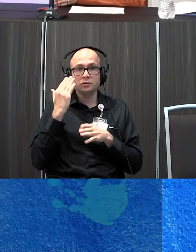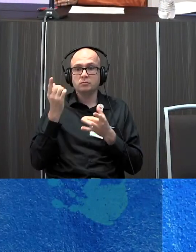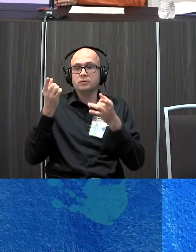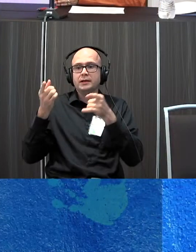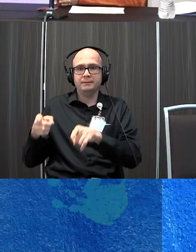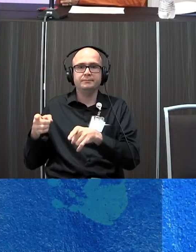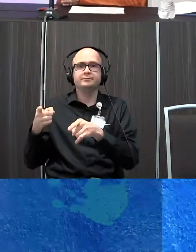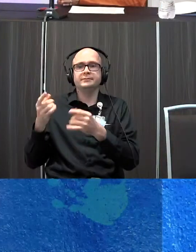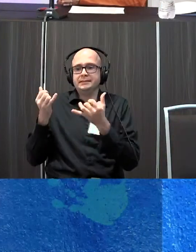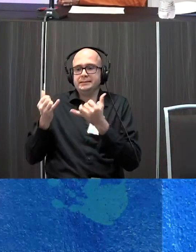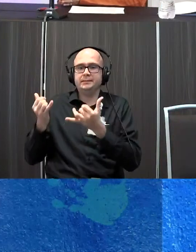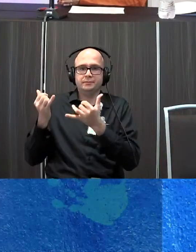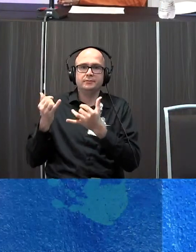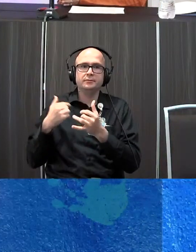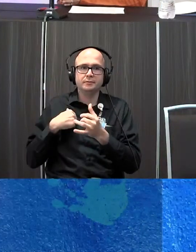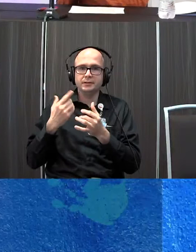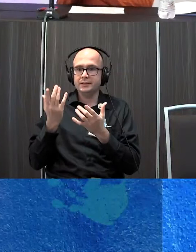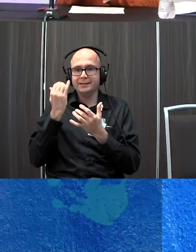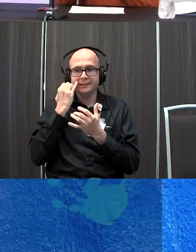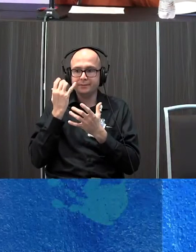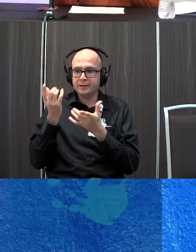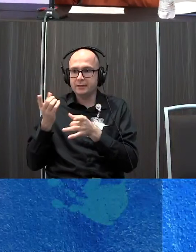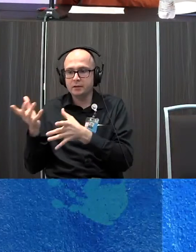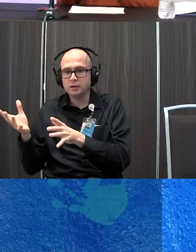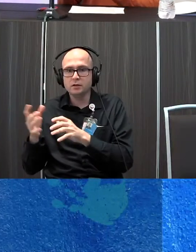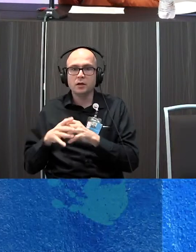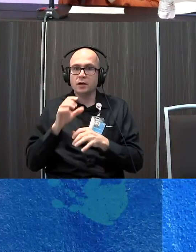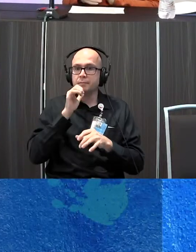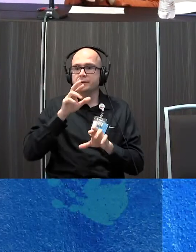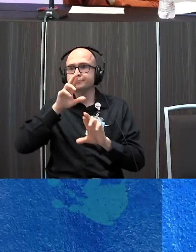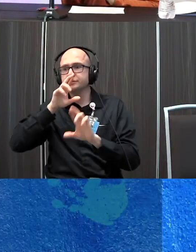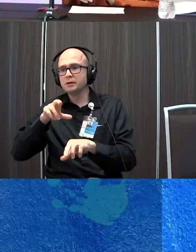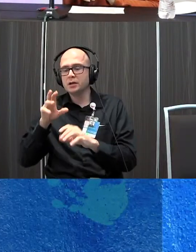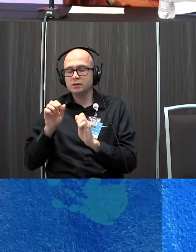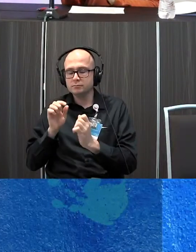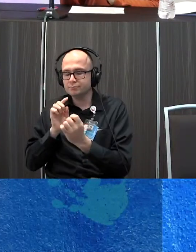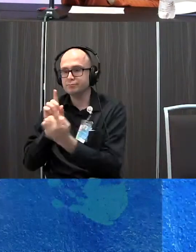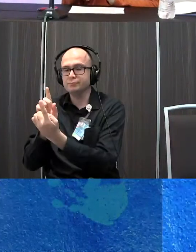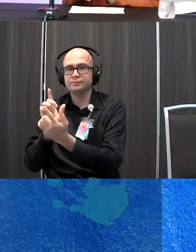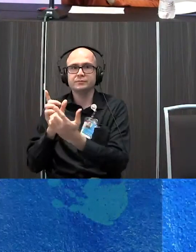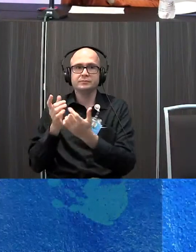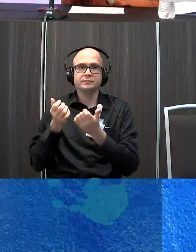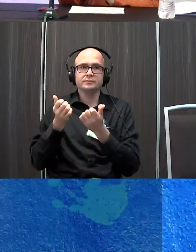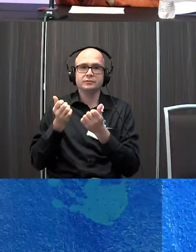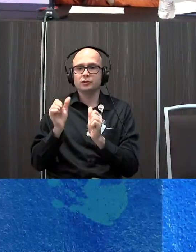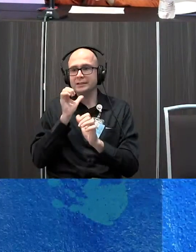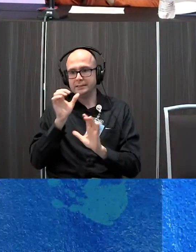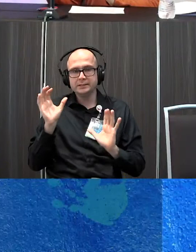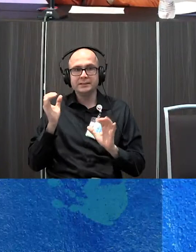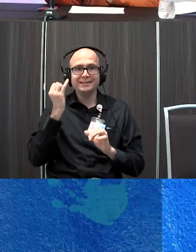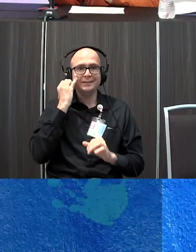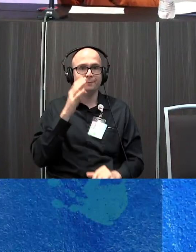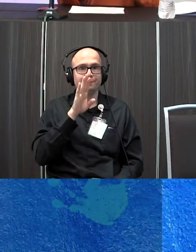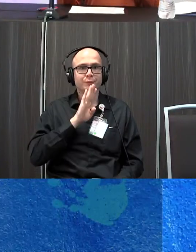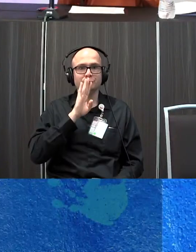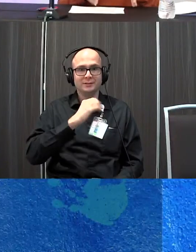moment, at that time, and it takes the thinking out of it. So I'm not just reacting, or I try not to anyway. And if I'm frustrated,